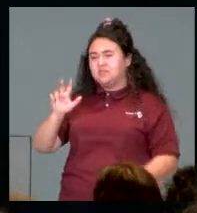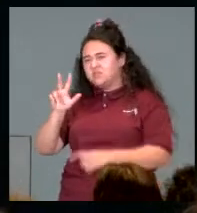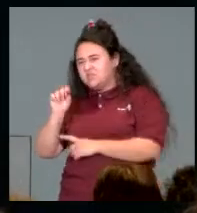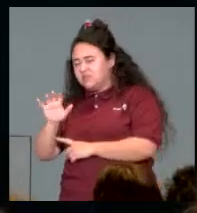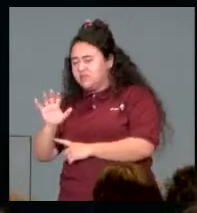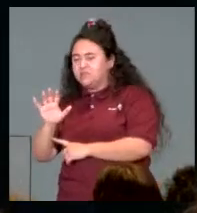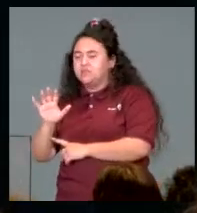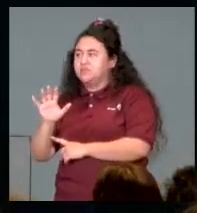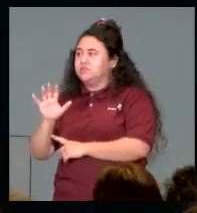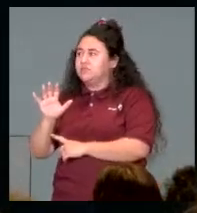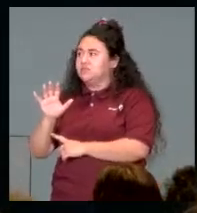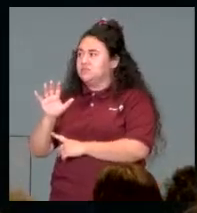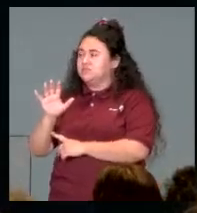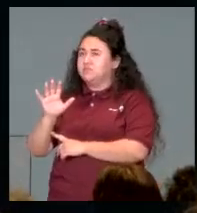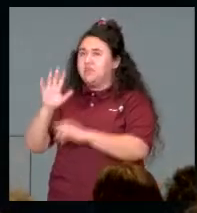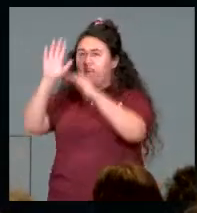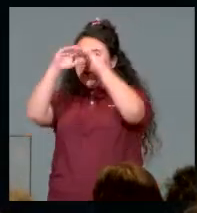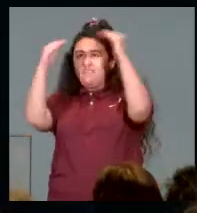Not much heaven, though.